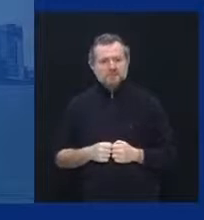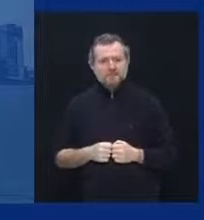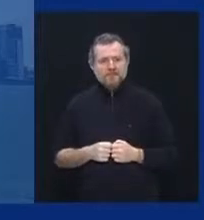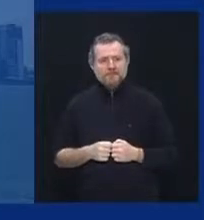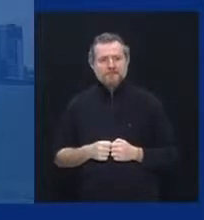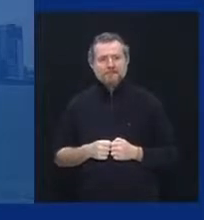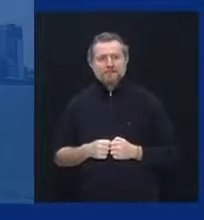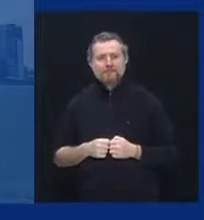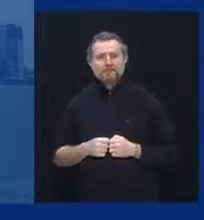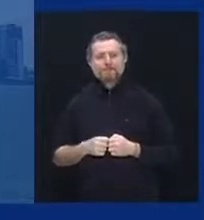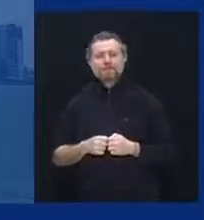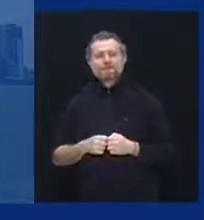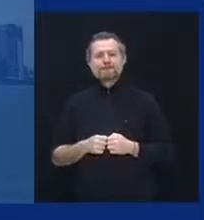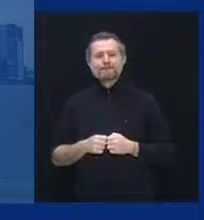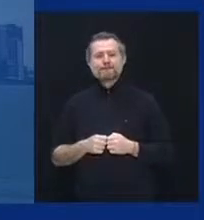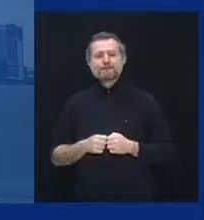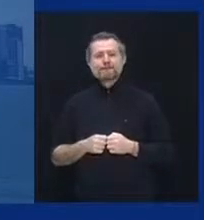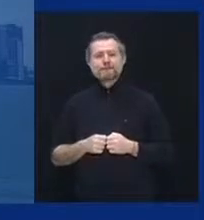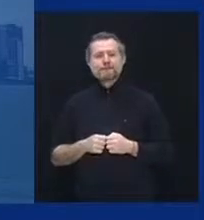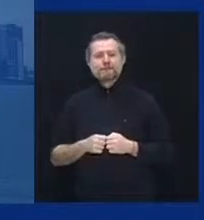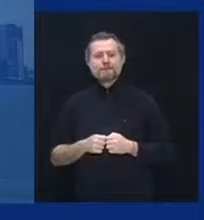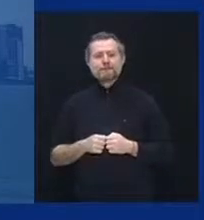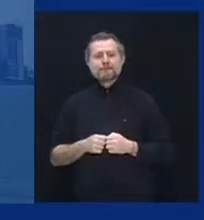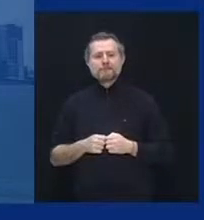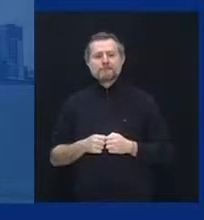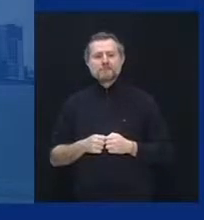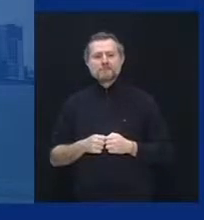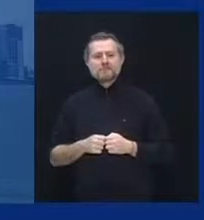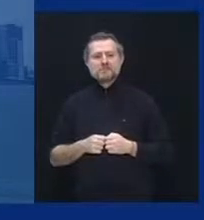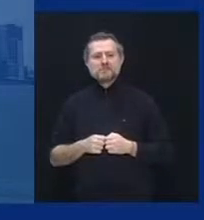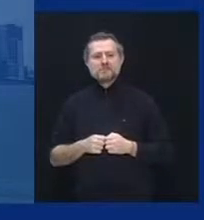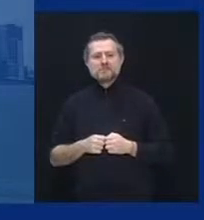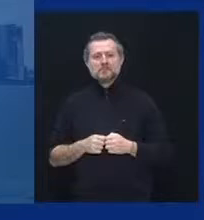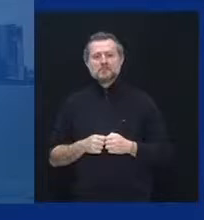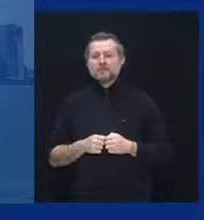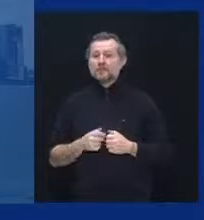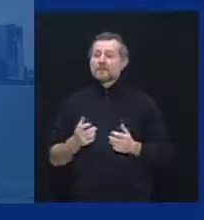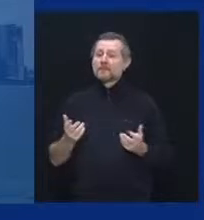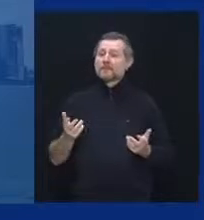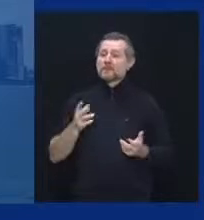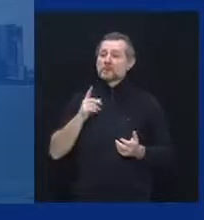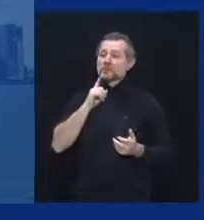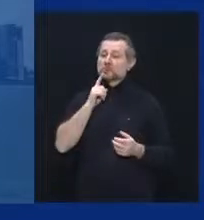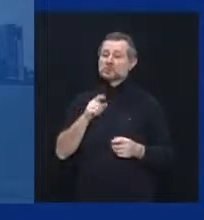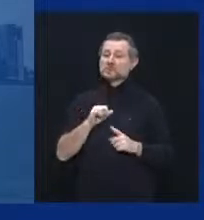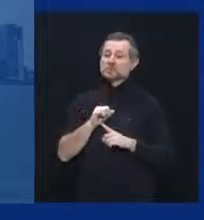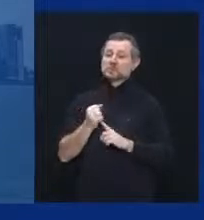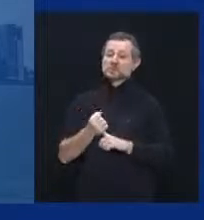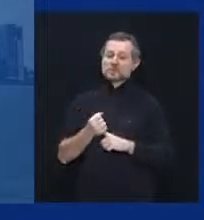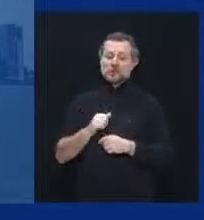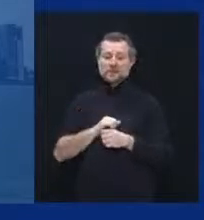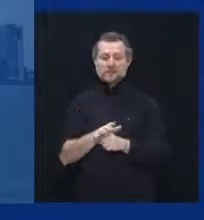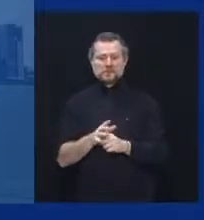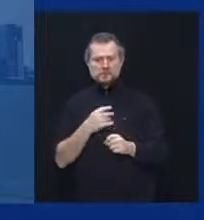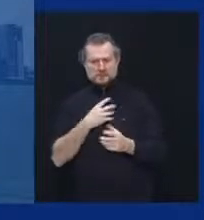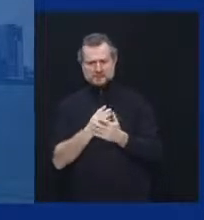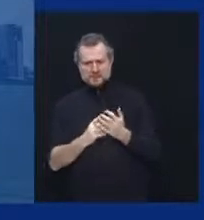You see the beauty in people and you see the ugliness in